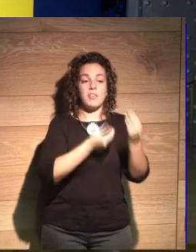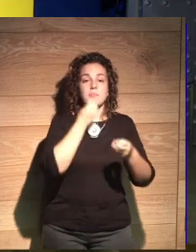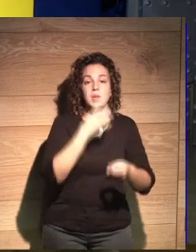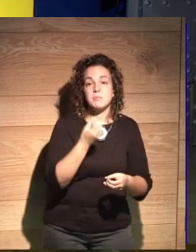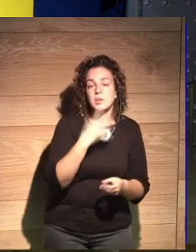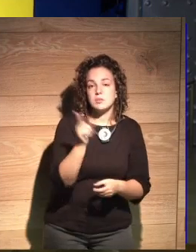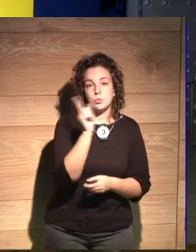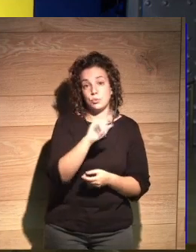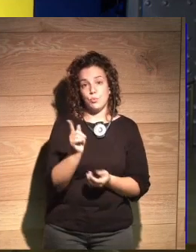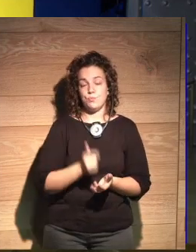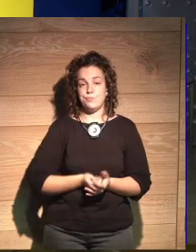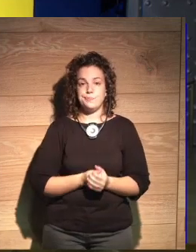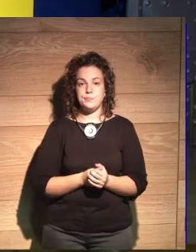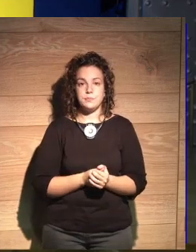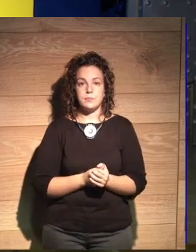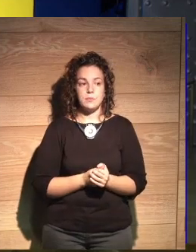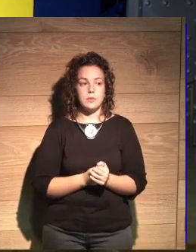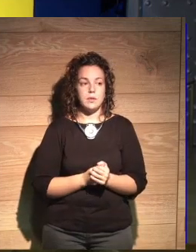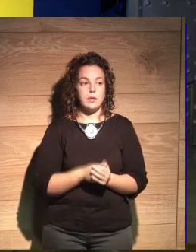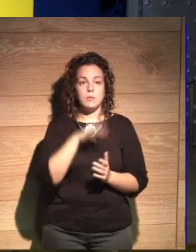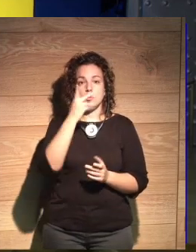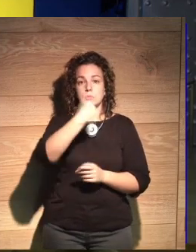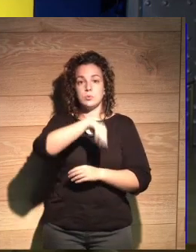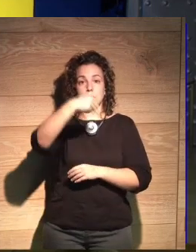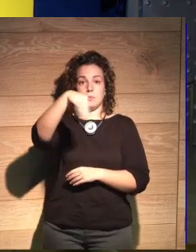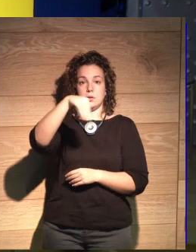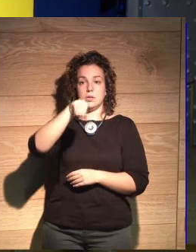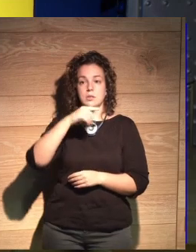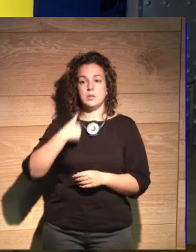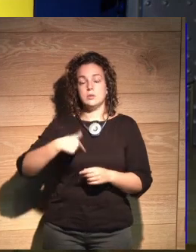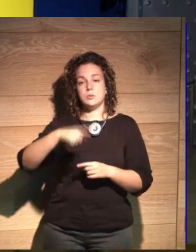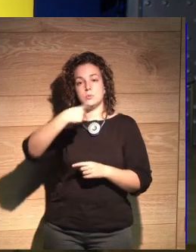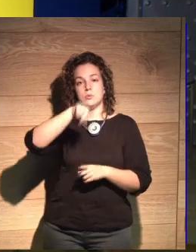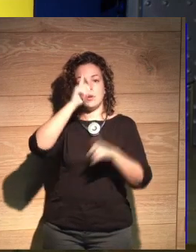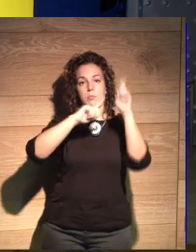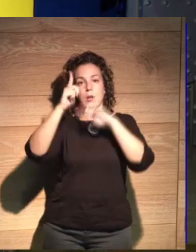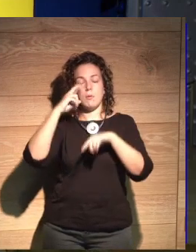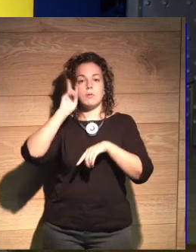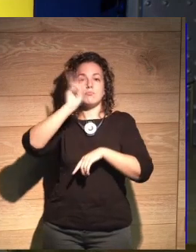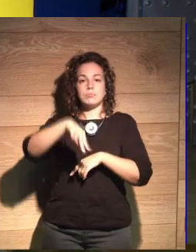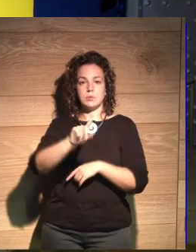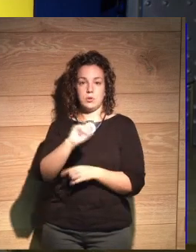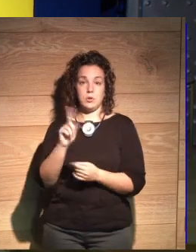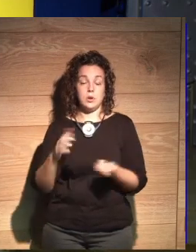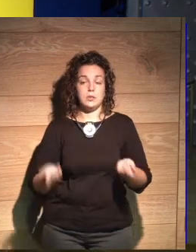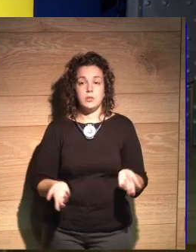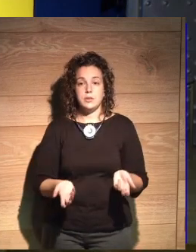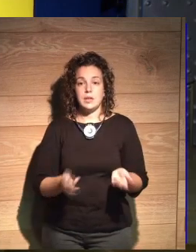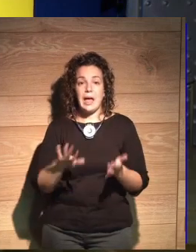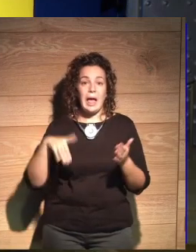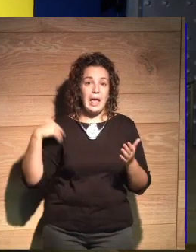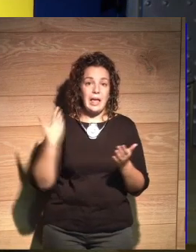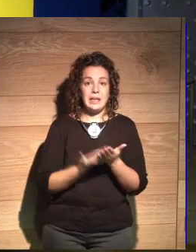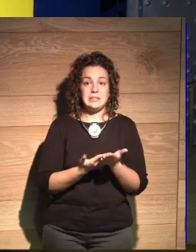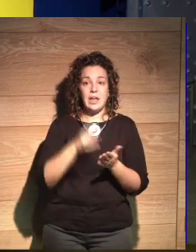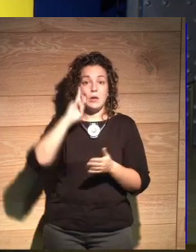Our president doesn't acknowledge our problems. Insofar as he does acknowledge them, he denies responsibility,